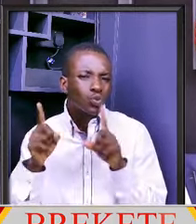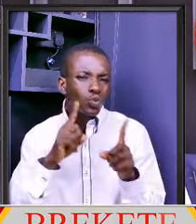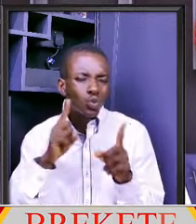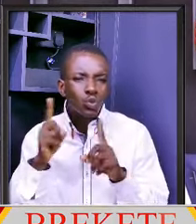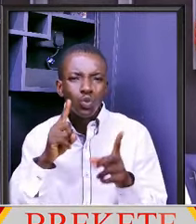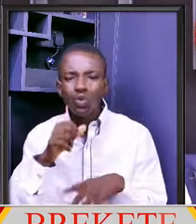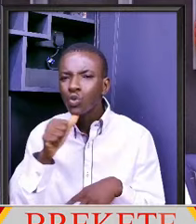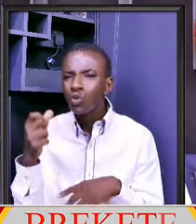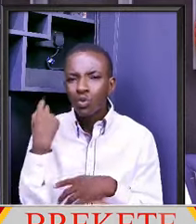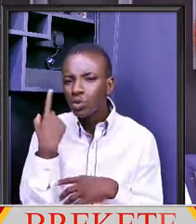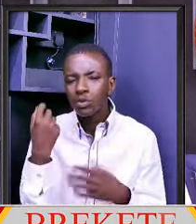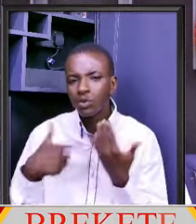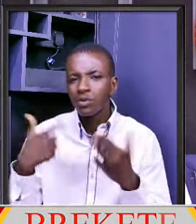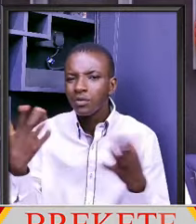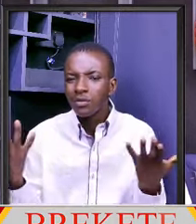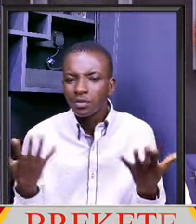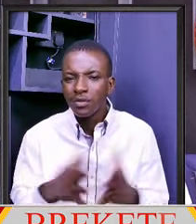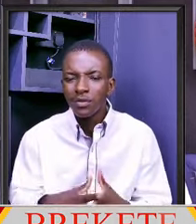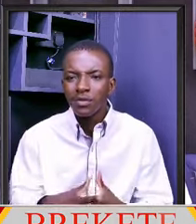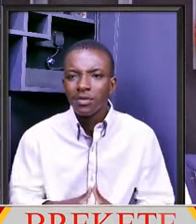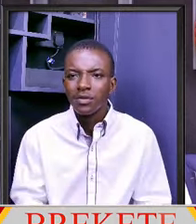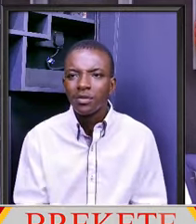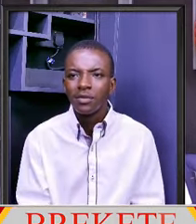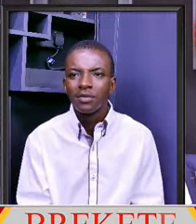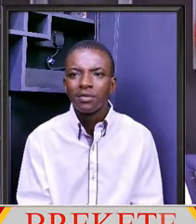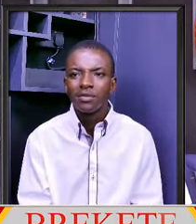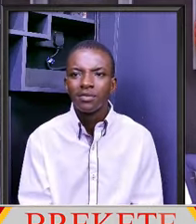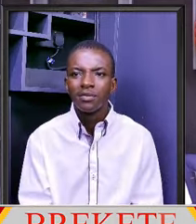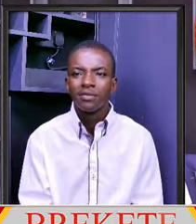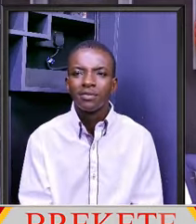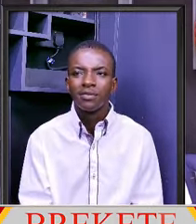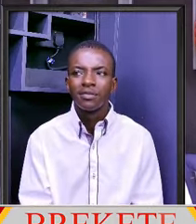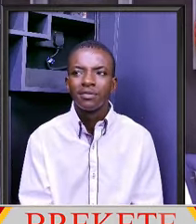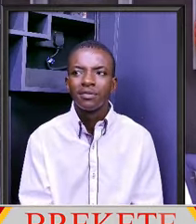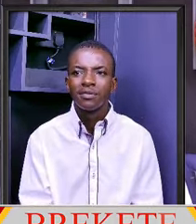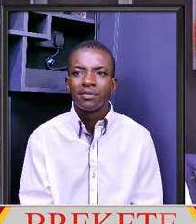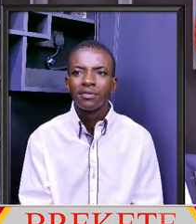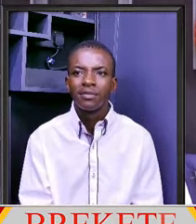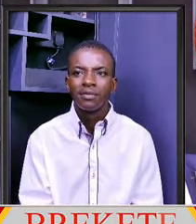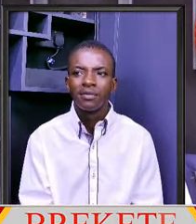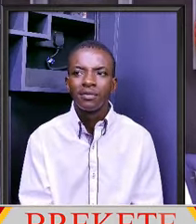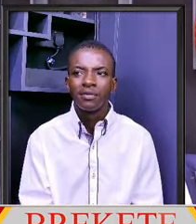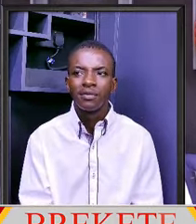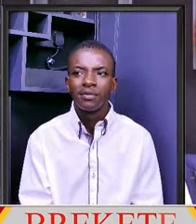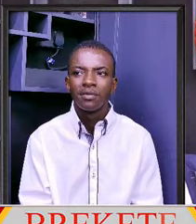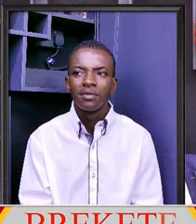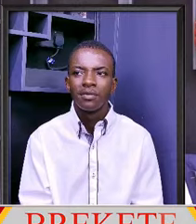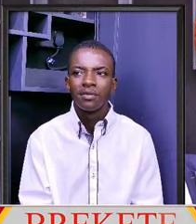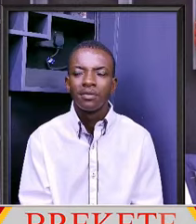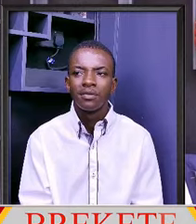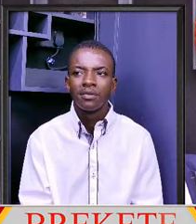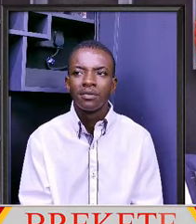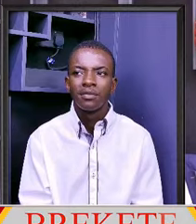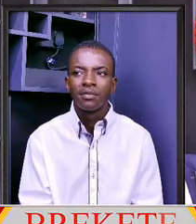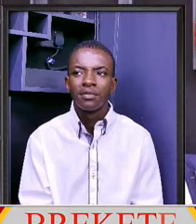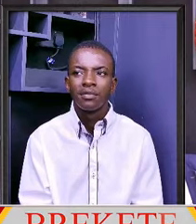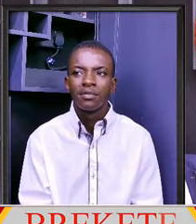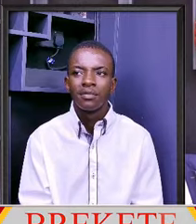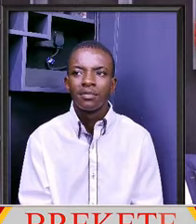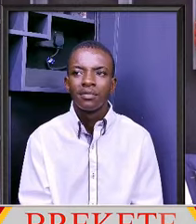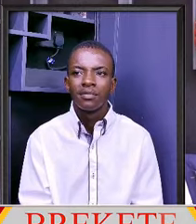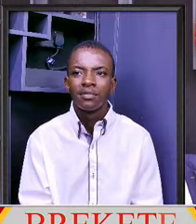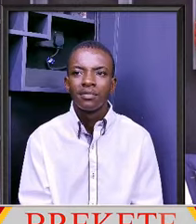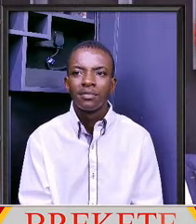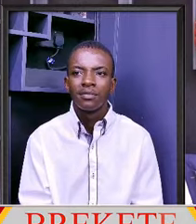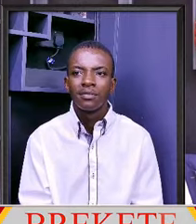The other guy is a CBT guy. Because he asked me to go and declare for a seat, I said no. That's why he's working against me. The, when you said